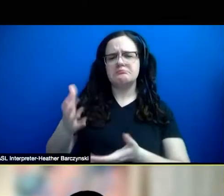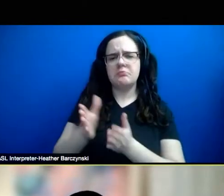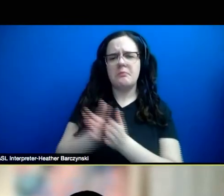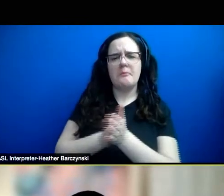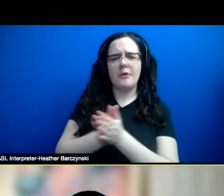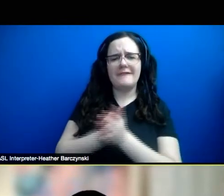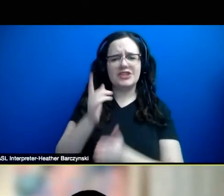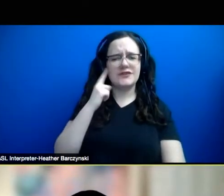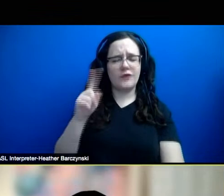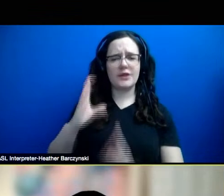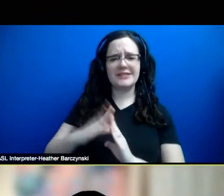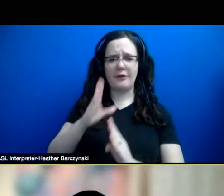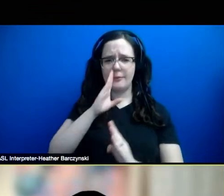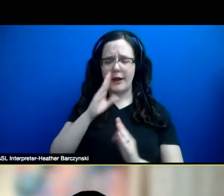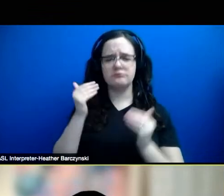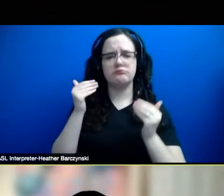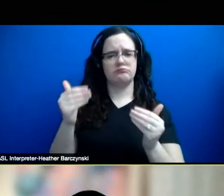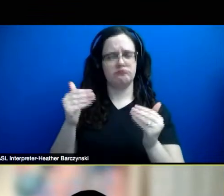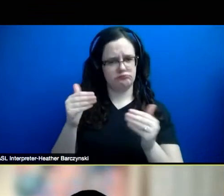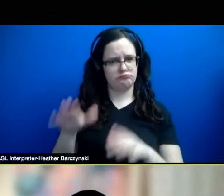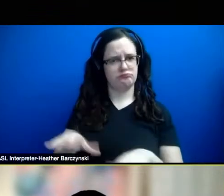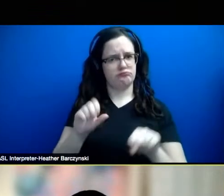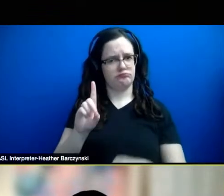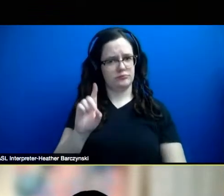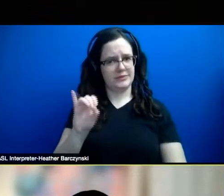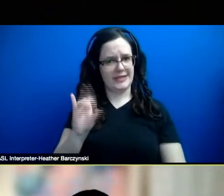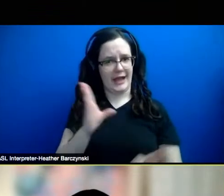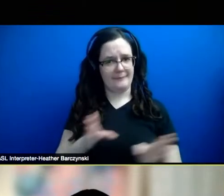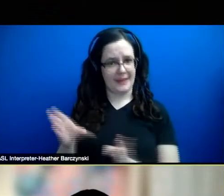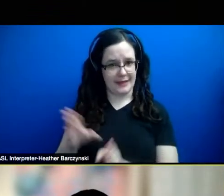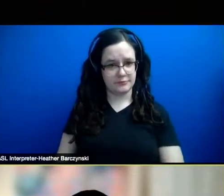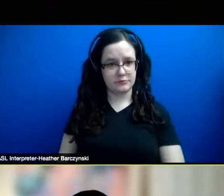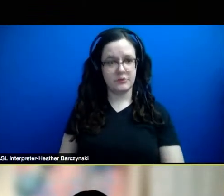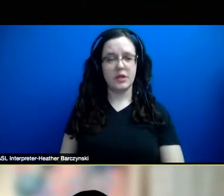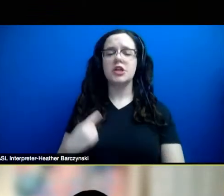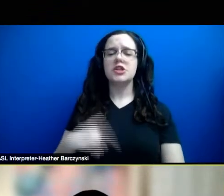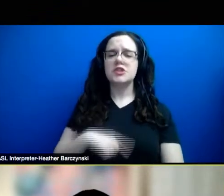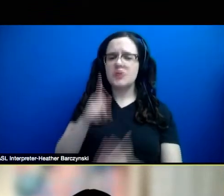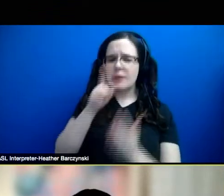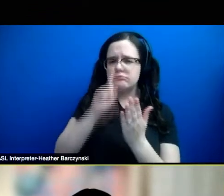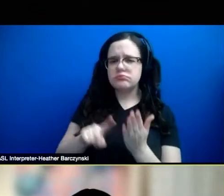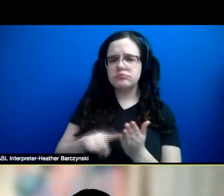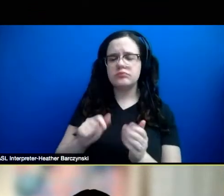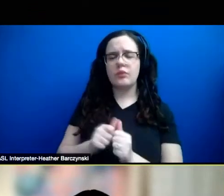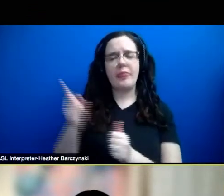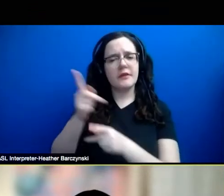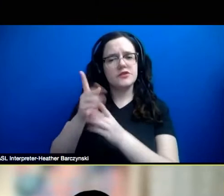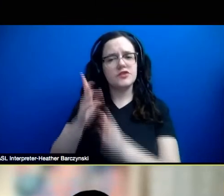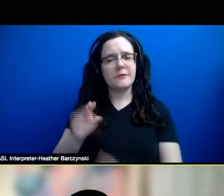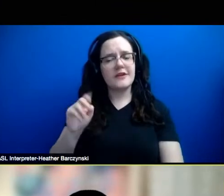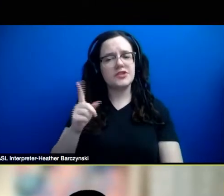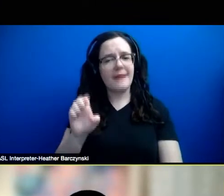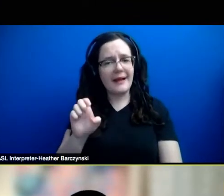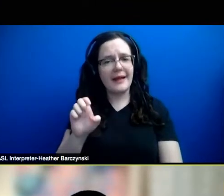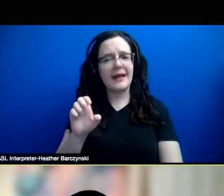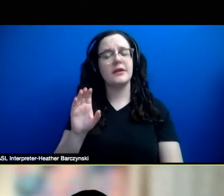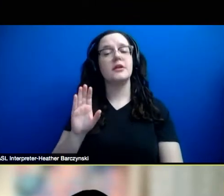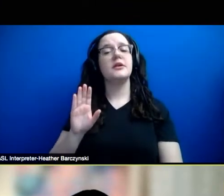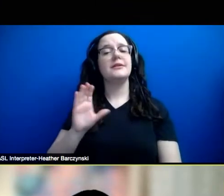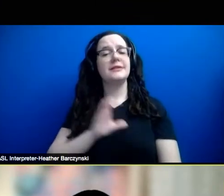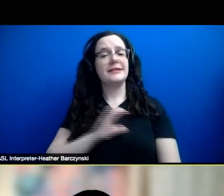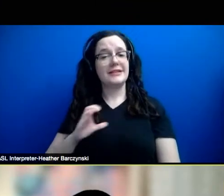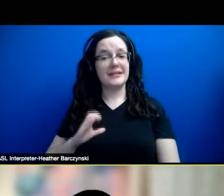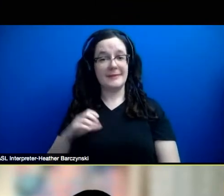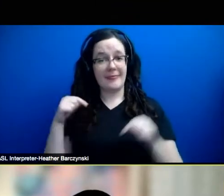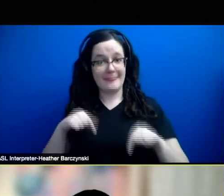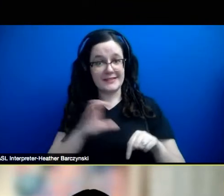And as we explored that with Supervisor Melee, the steering committee, and members of this committee, 3 things that we noticed in other of